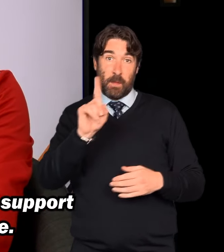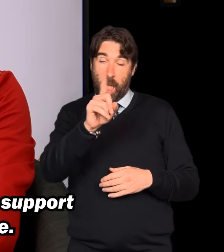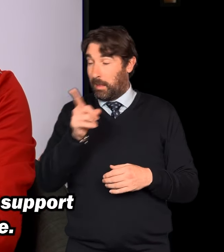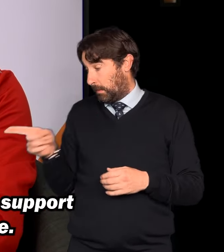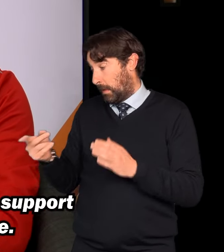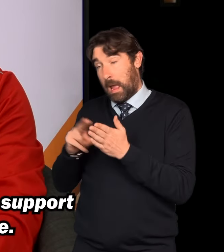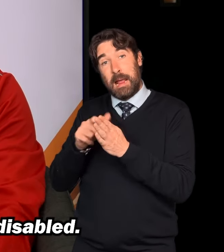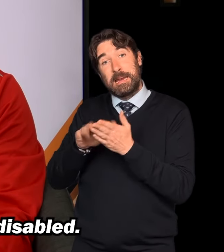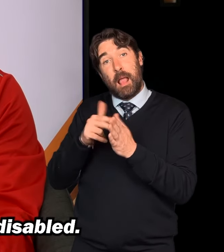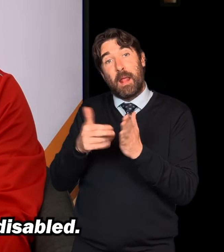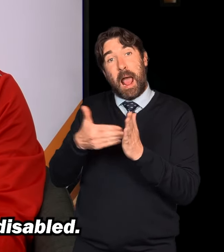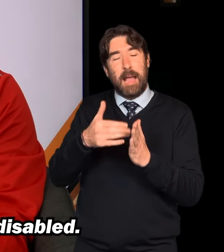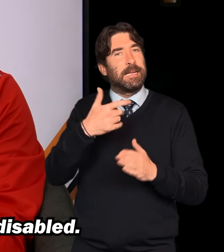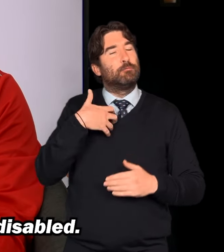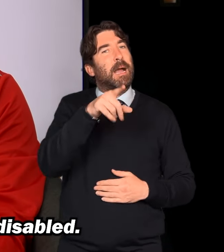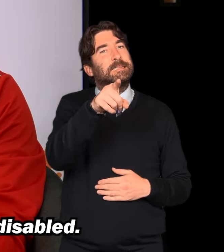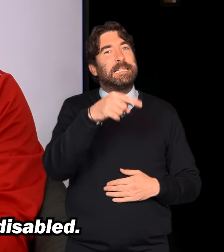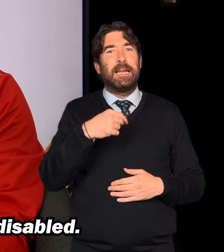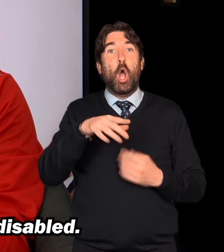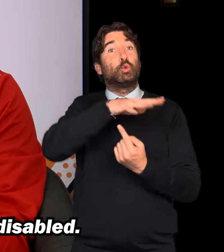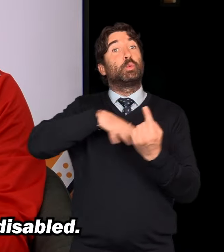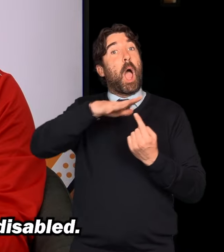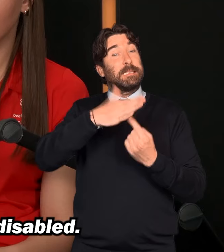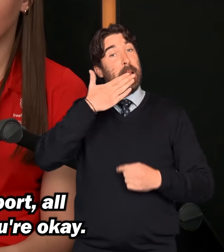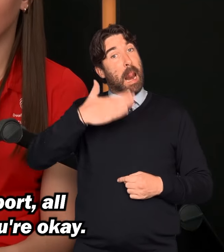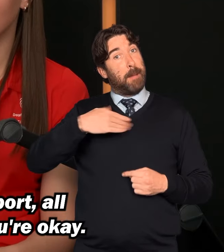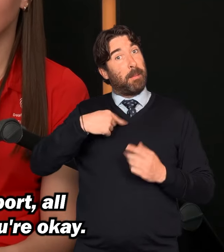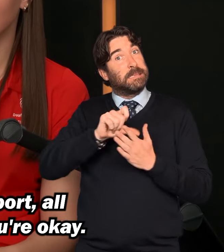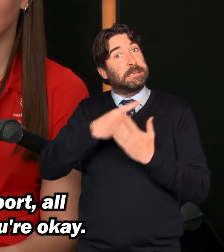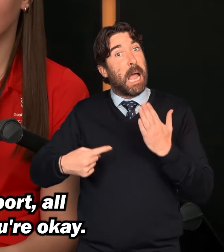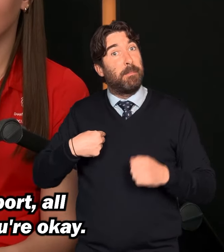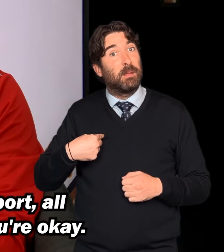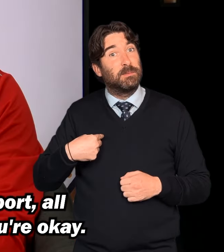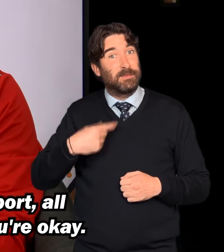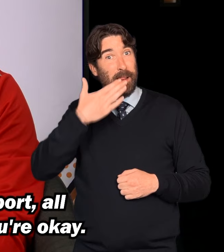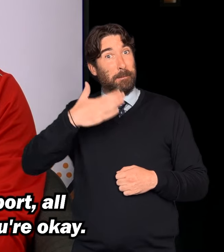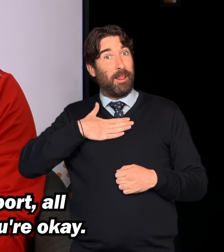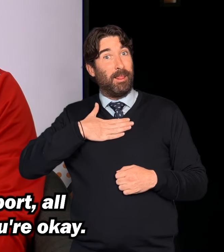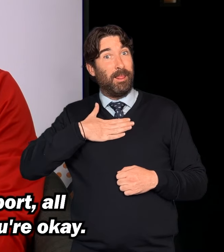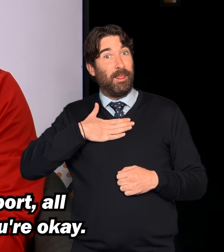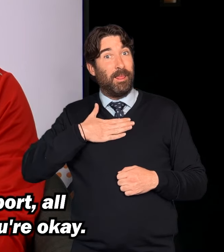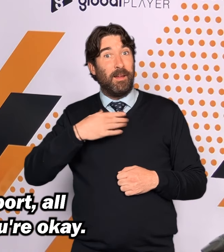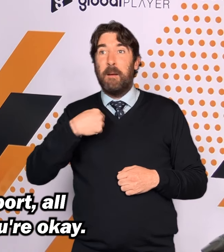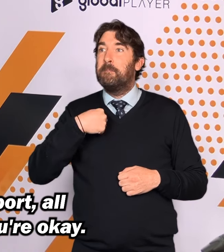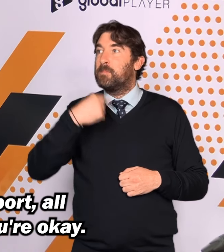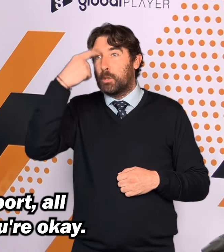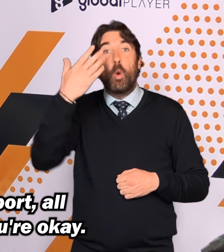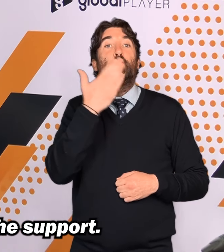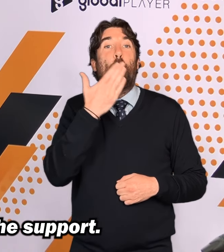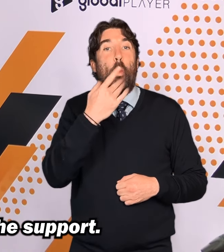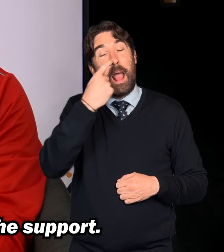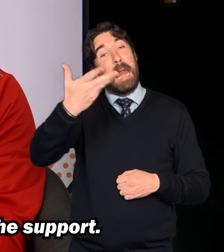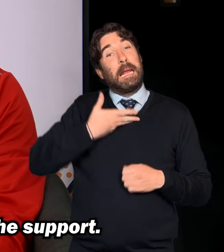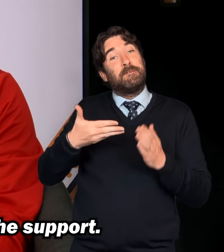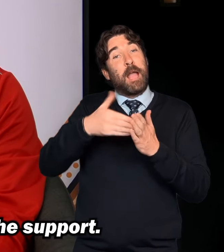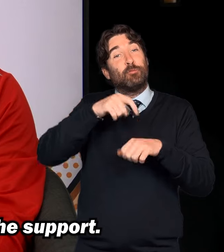extra time. In society, we are considered disabled, but as soon as it comes to sport, all of a sudden, actually, you're okay. You